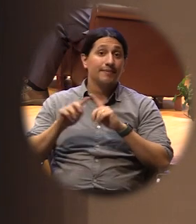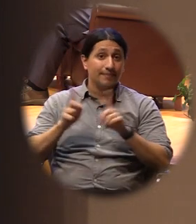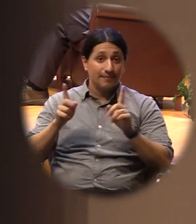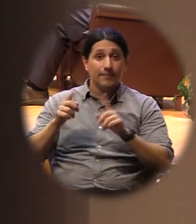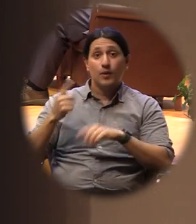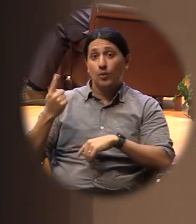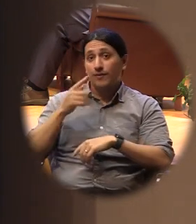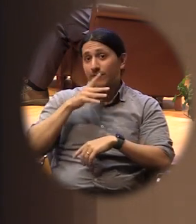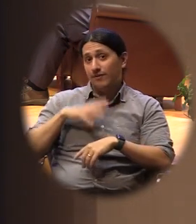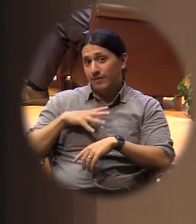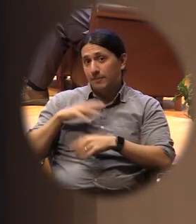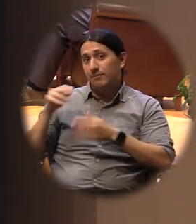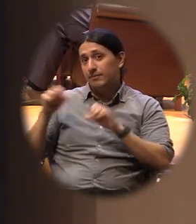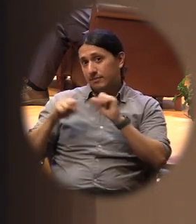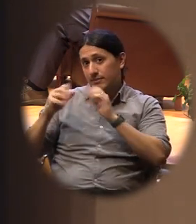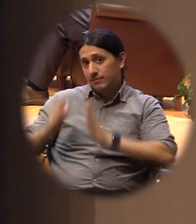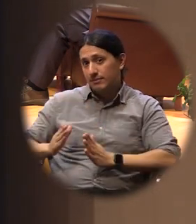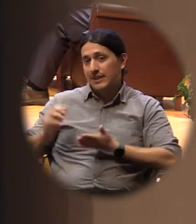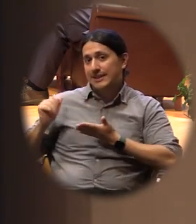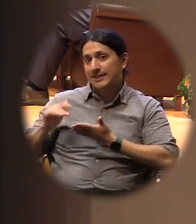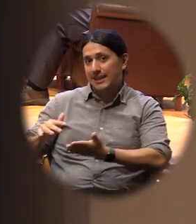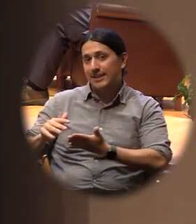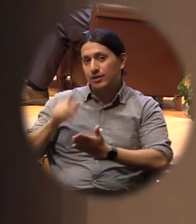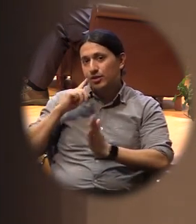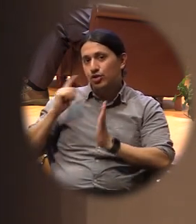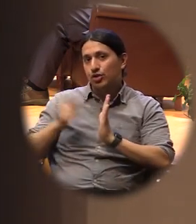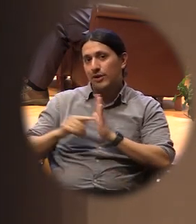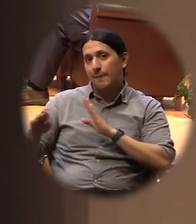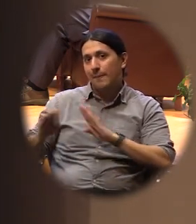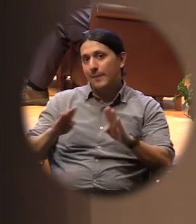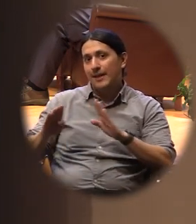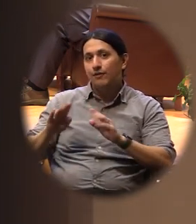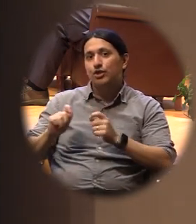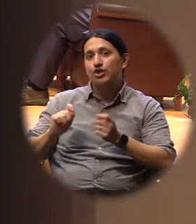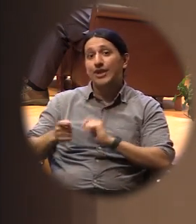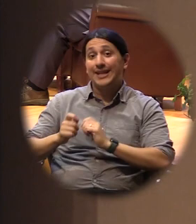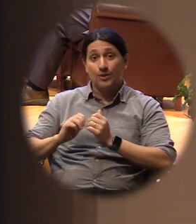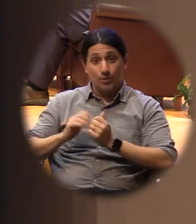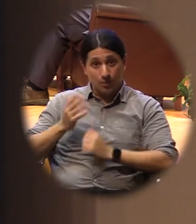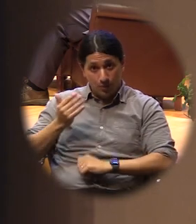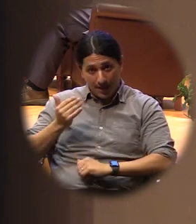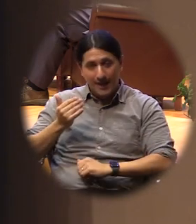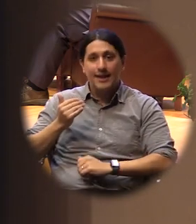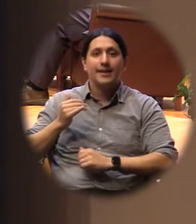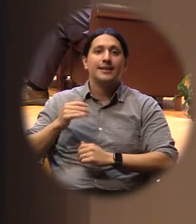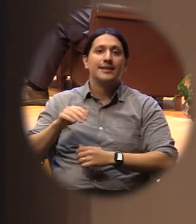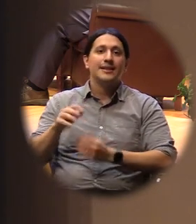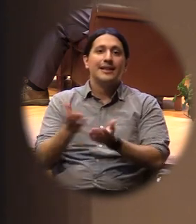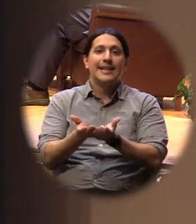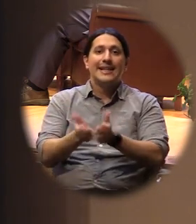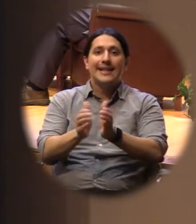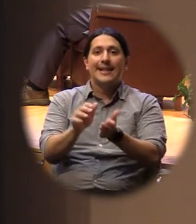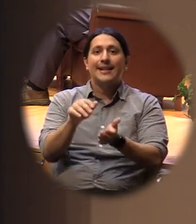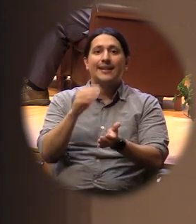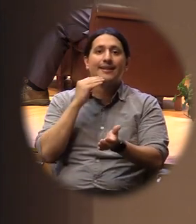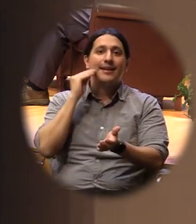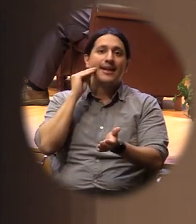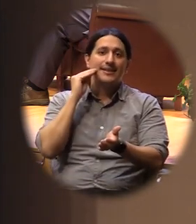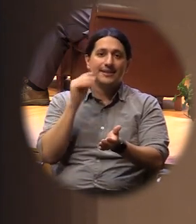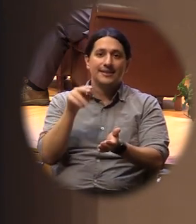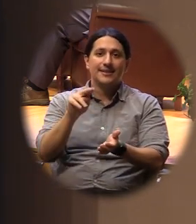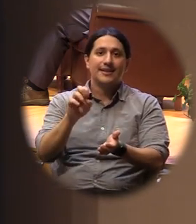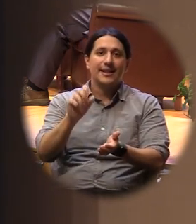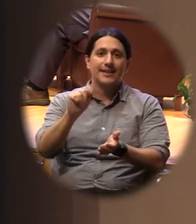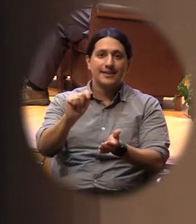behavior changed depending on nest site availability. So that when there were loads of nests available, the